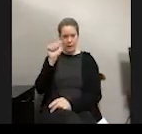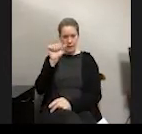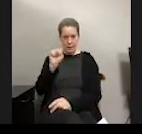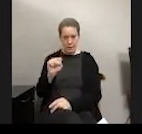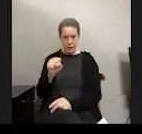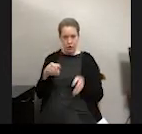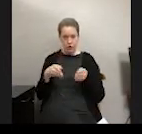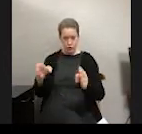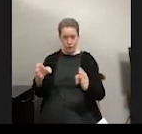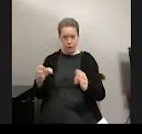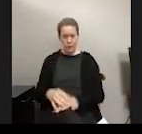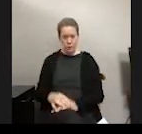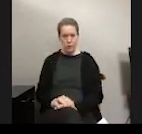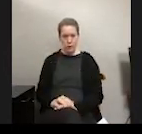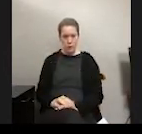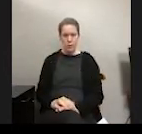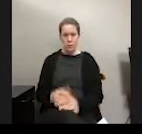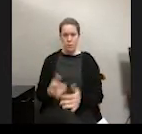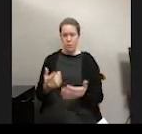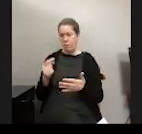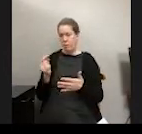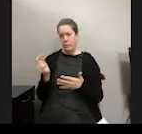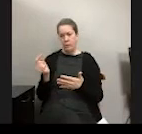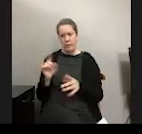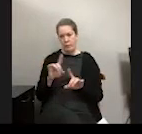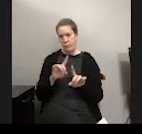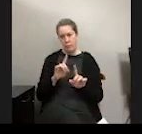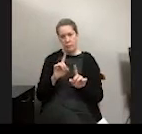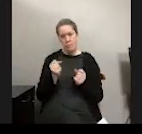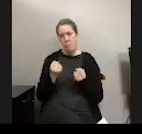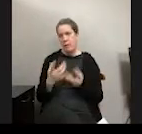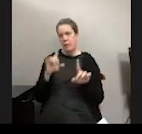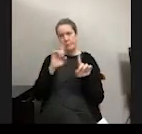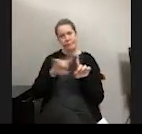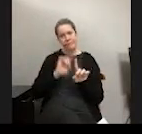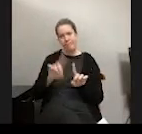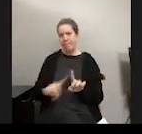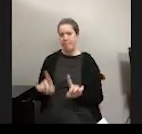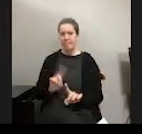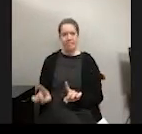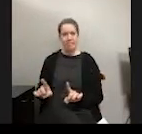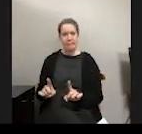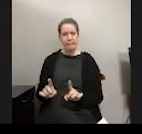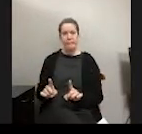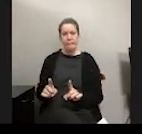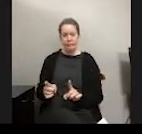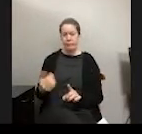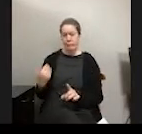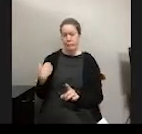as like Edward VII and a lot of things that happened across the summer.